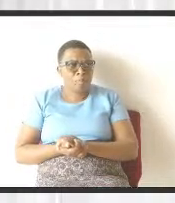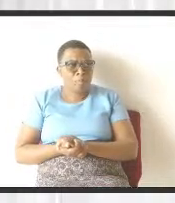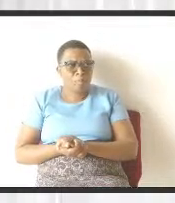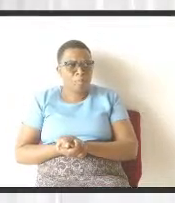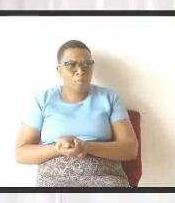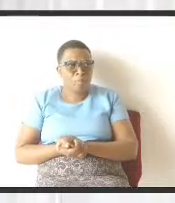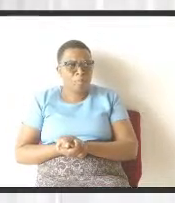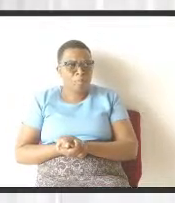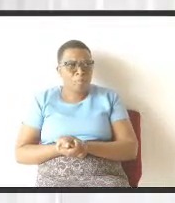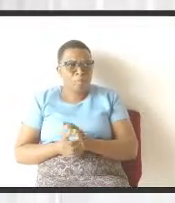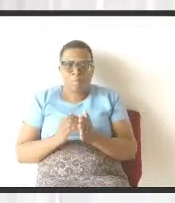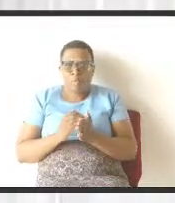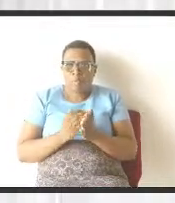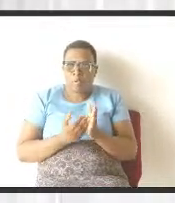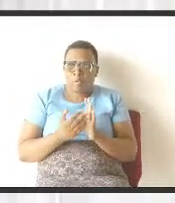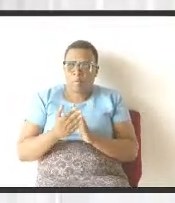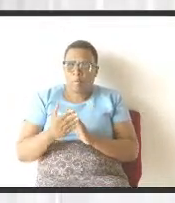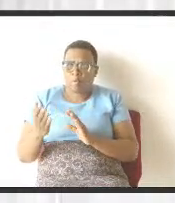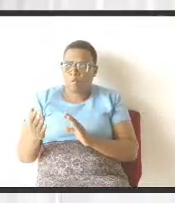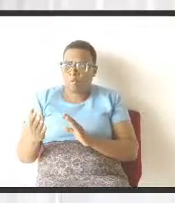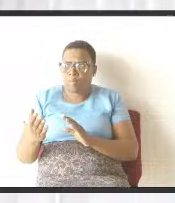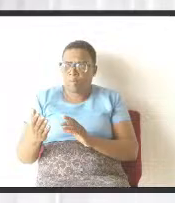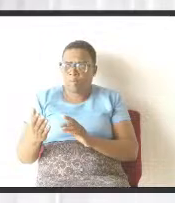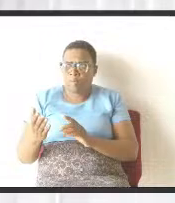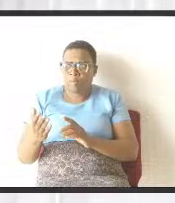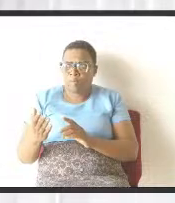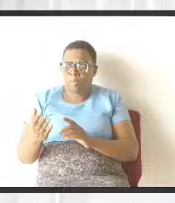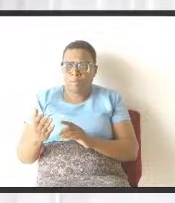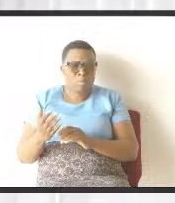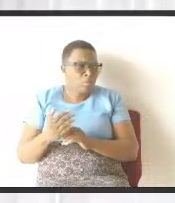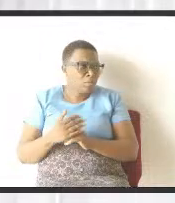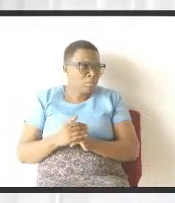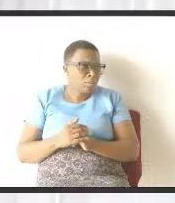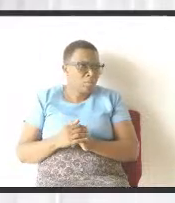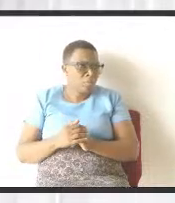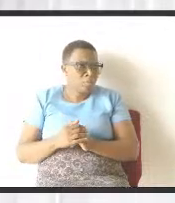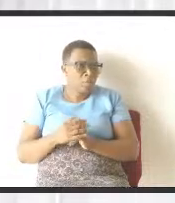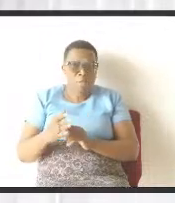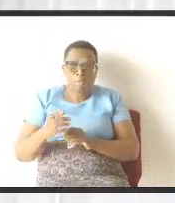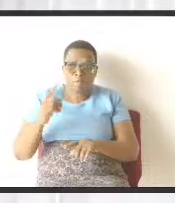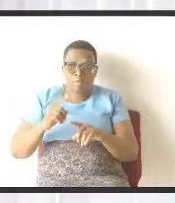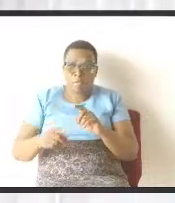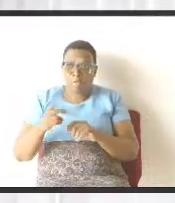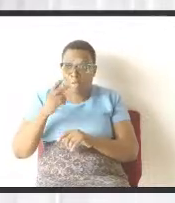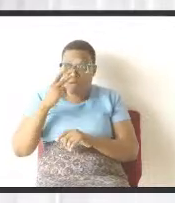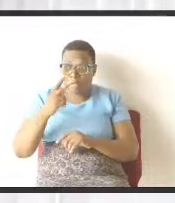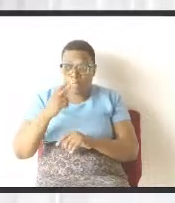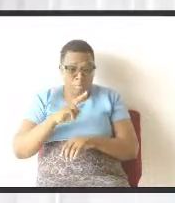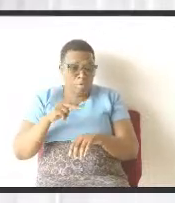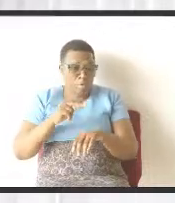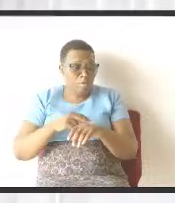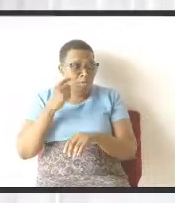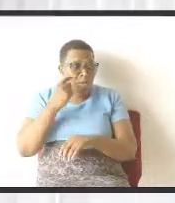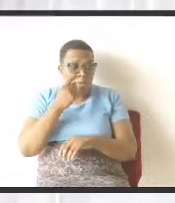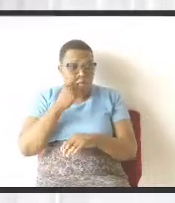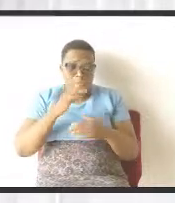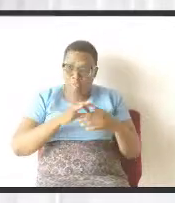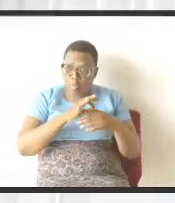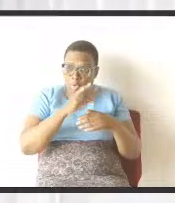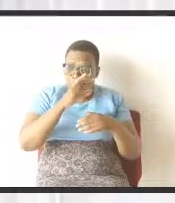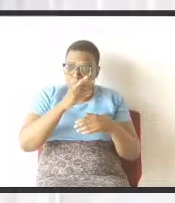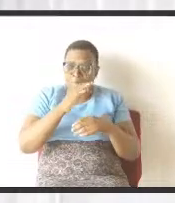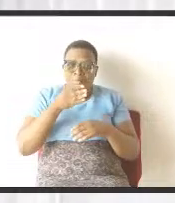Now, some of those things you can't, they don't come out natural, but they're there. You can't see them with the natural eye, you can see them with the spiritual eye, but they